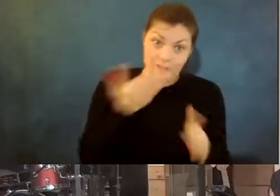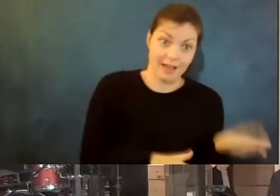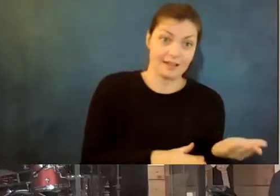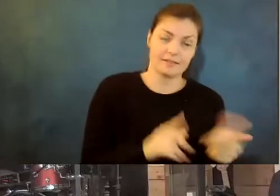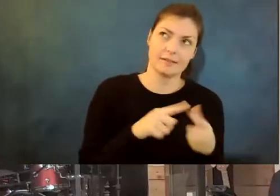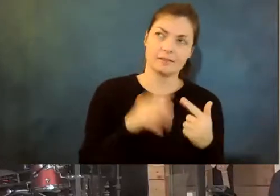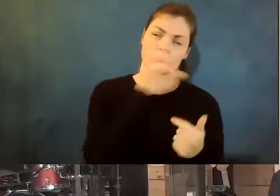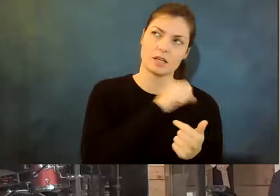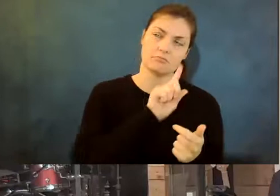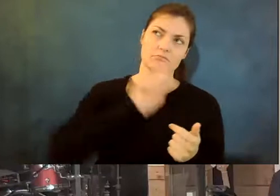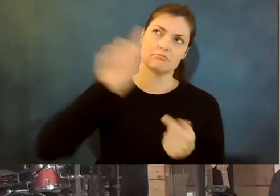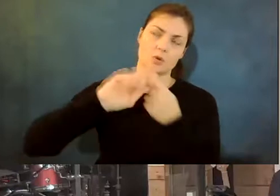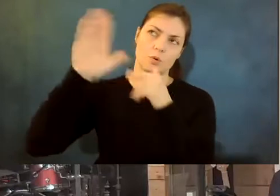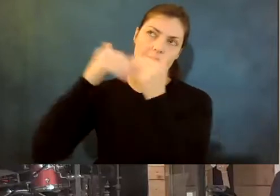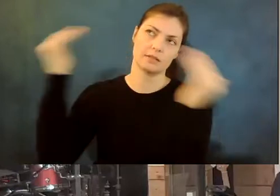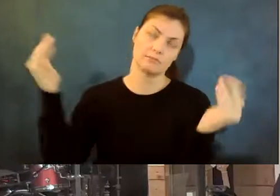way.